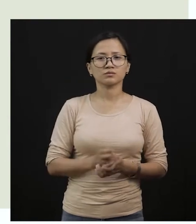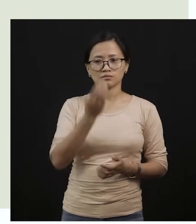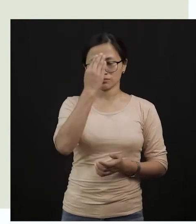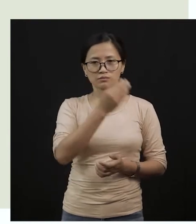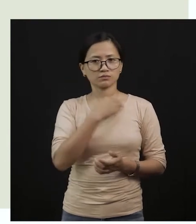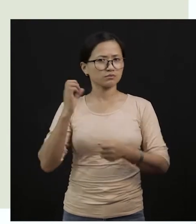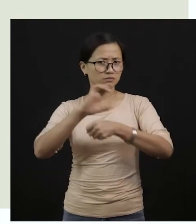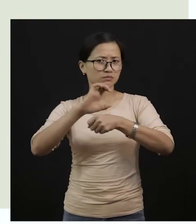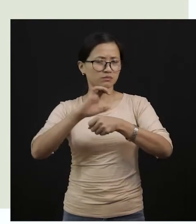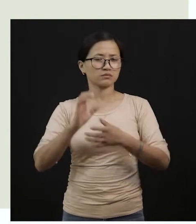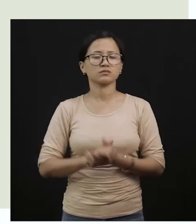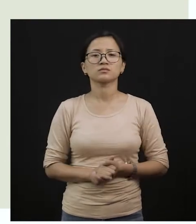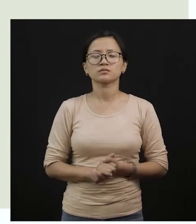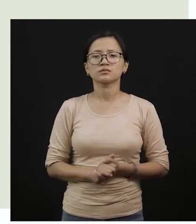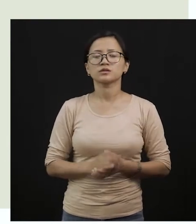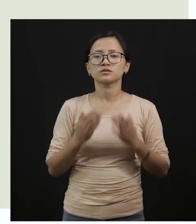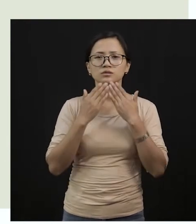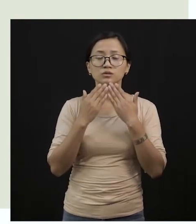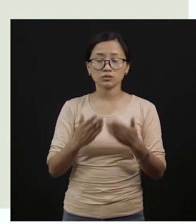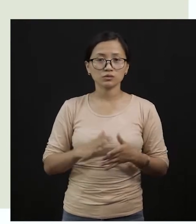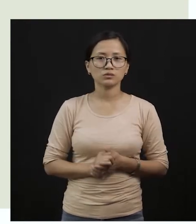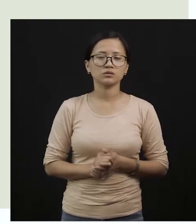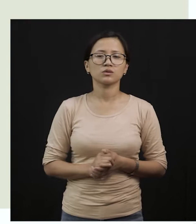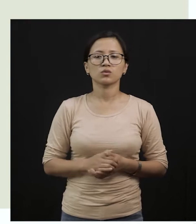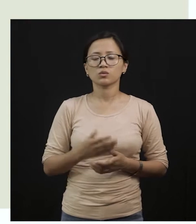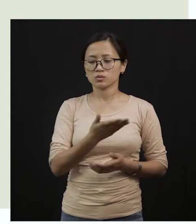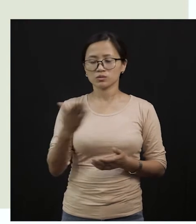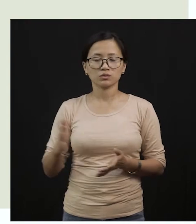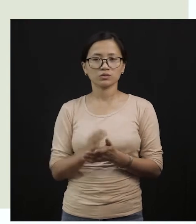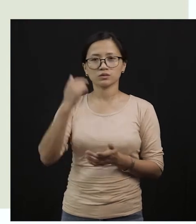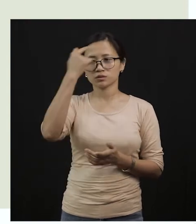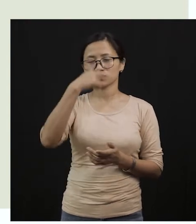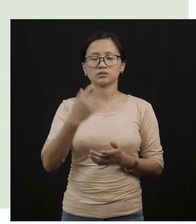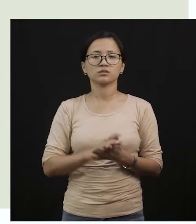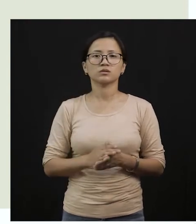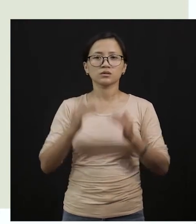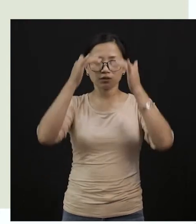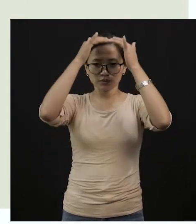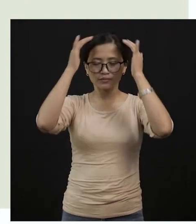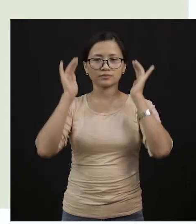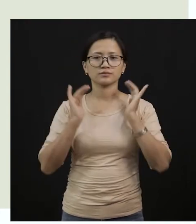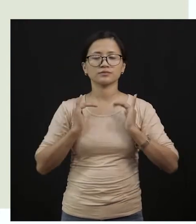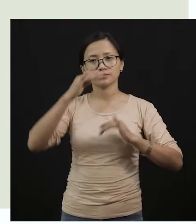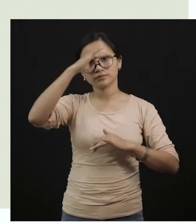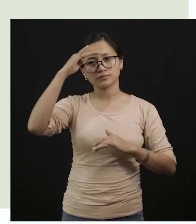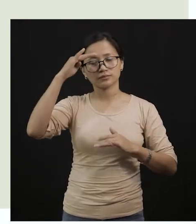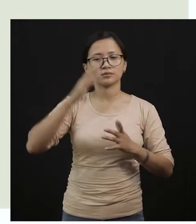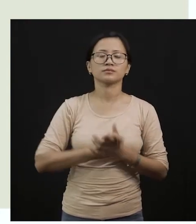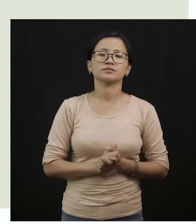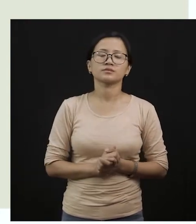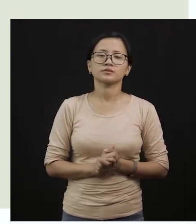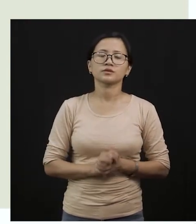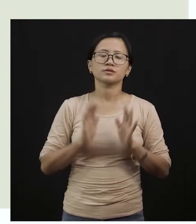Catholic churches and all, in the Catholic schools. So those are the sisters that we are talking about in this lesson, okay?